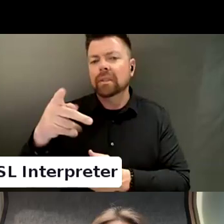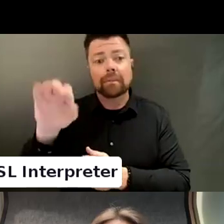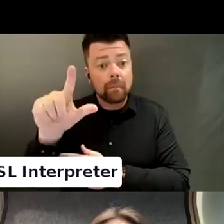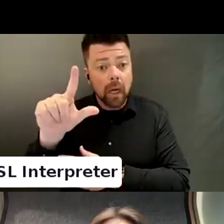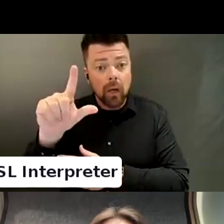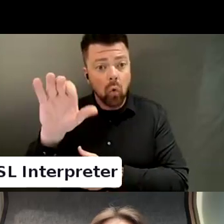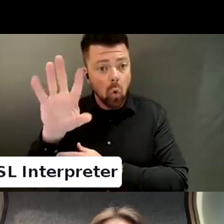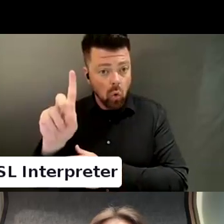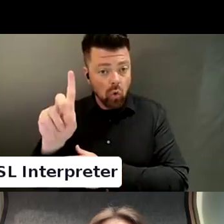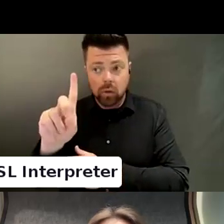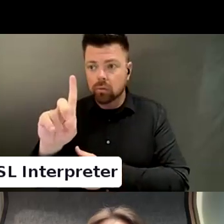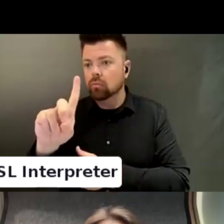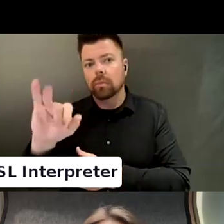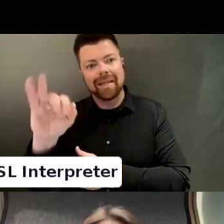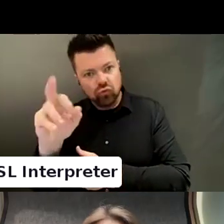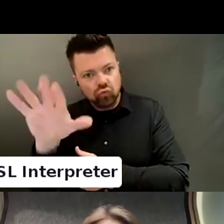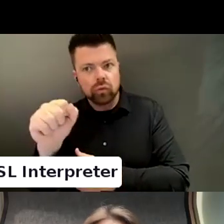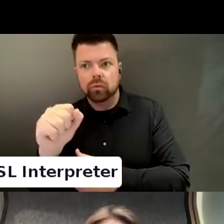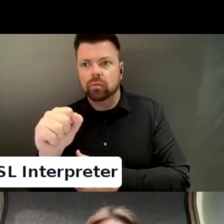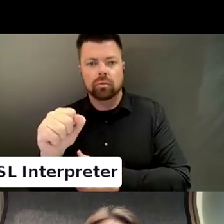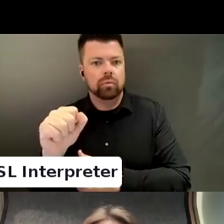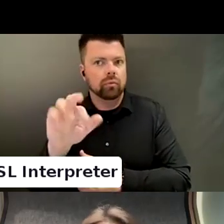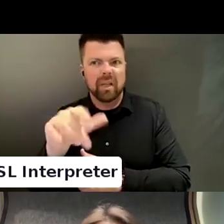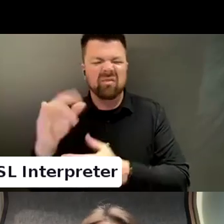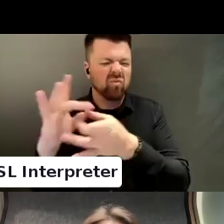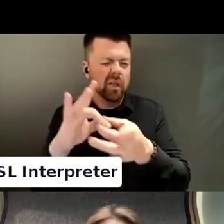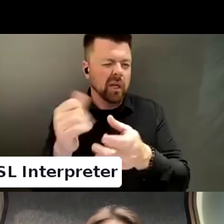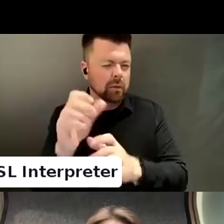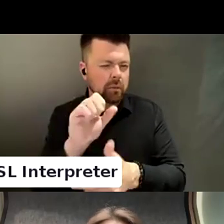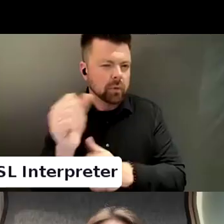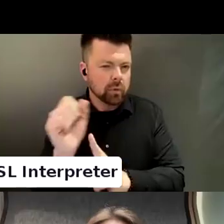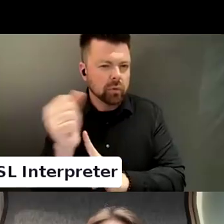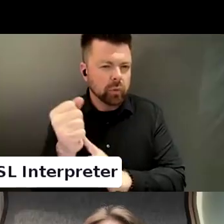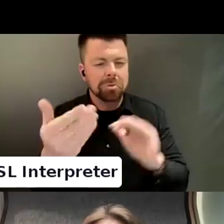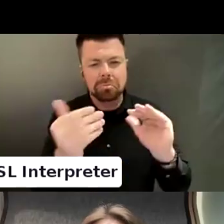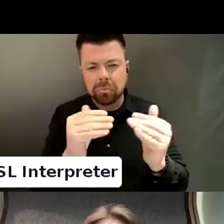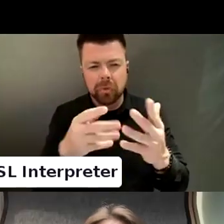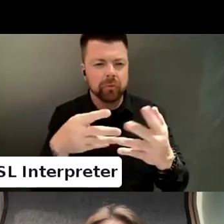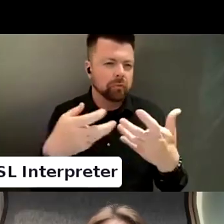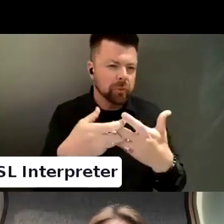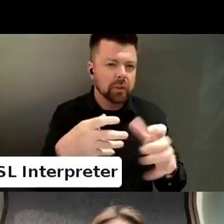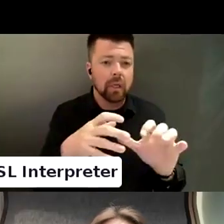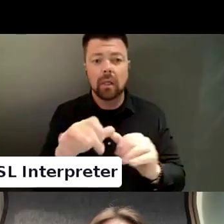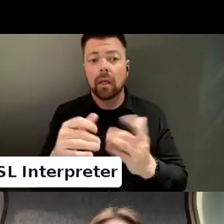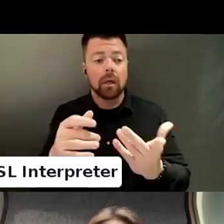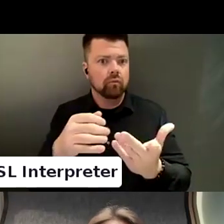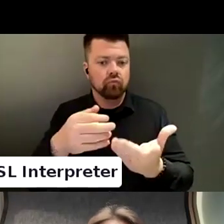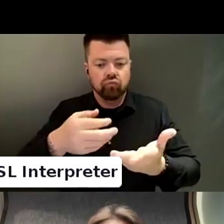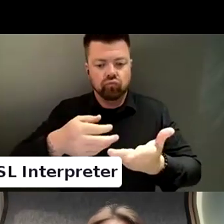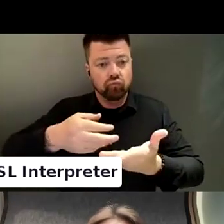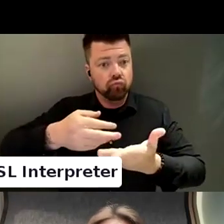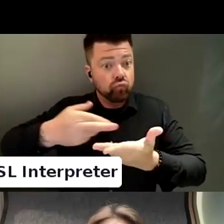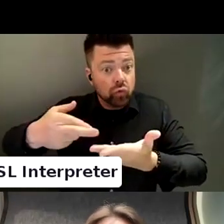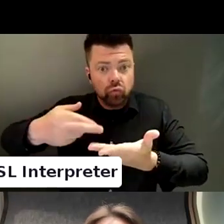related conditions. And that will give you information direct from the source of the institutions that are running